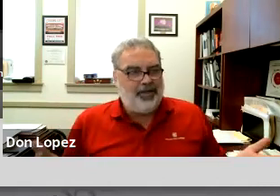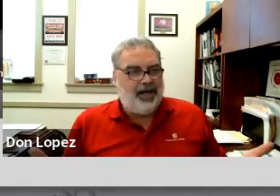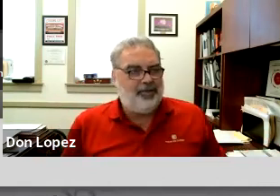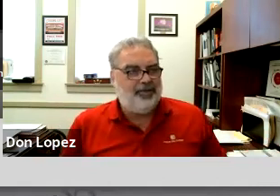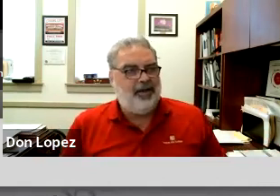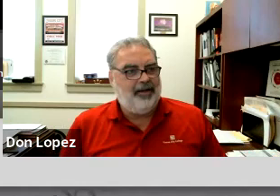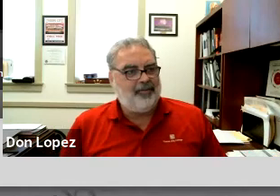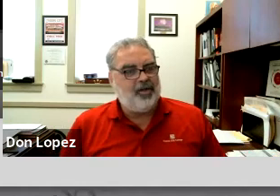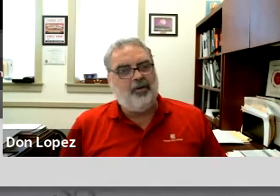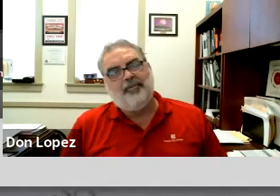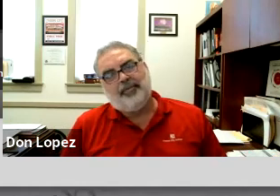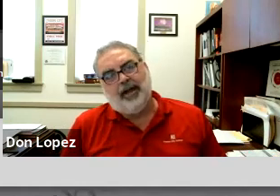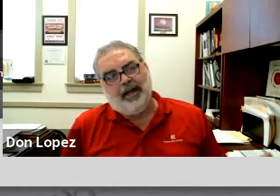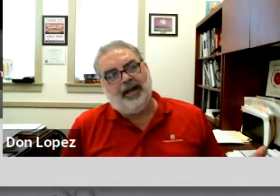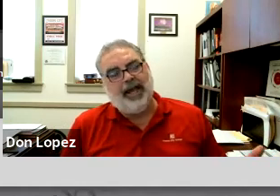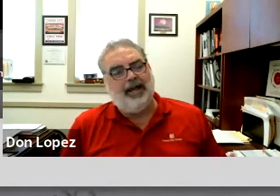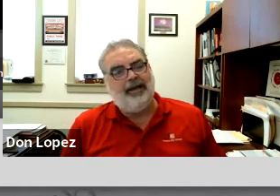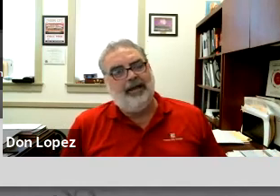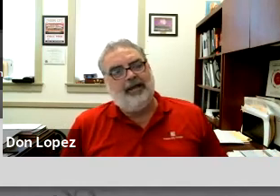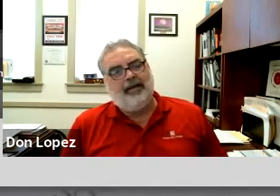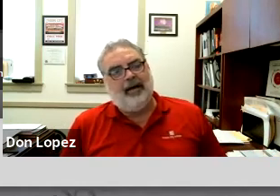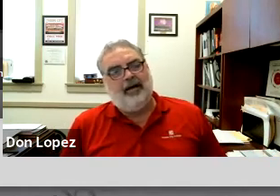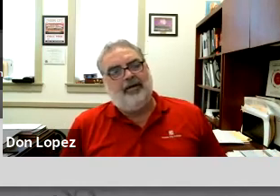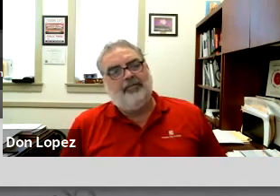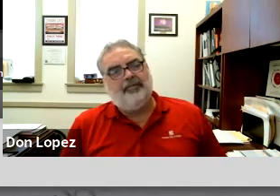don't have jobs, right? So again,